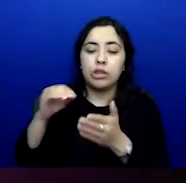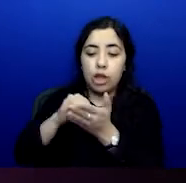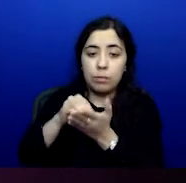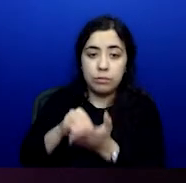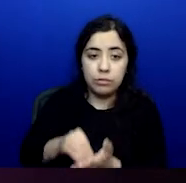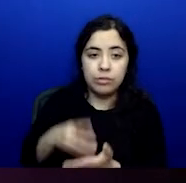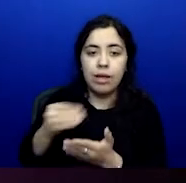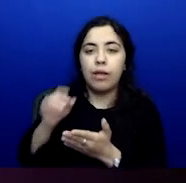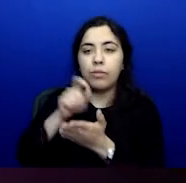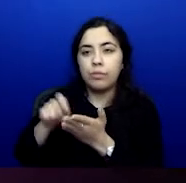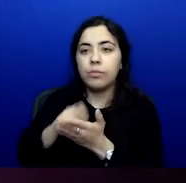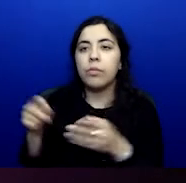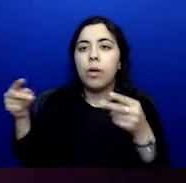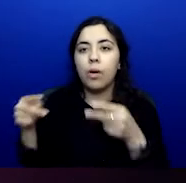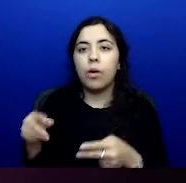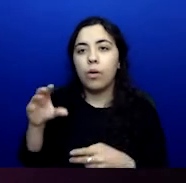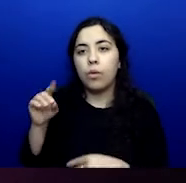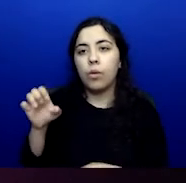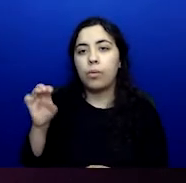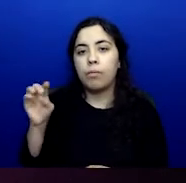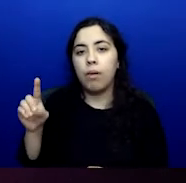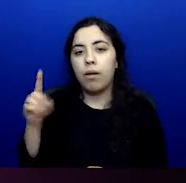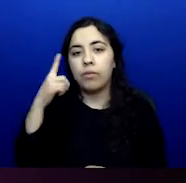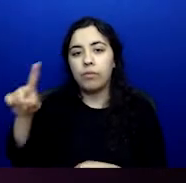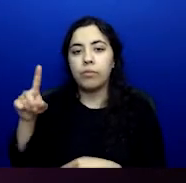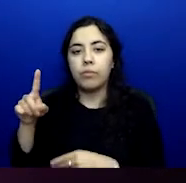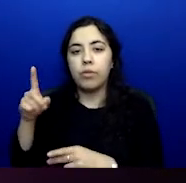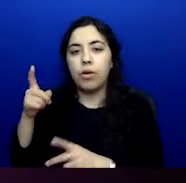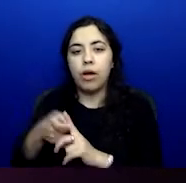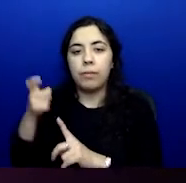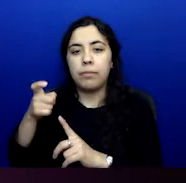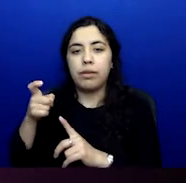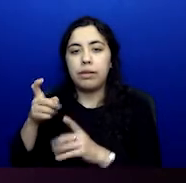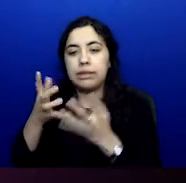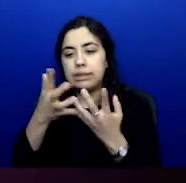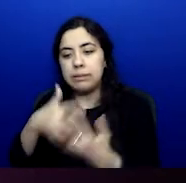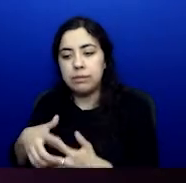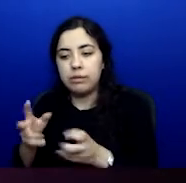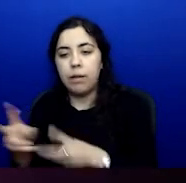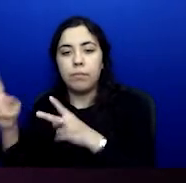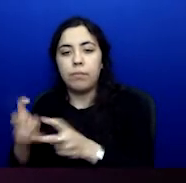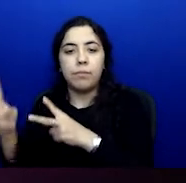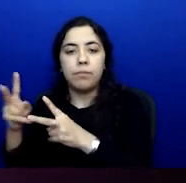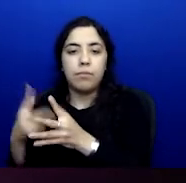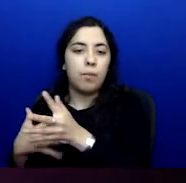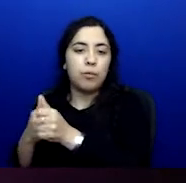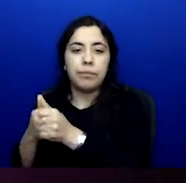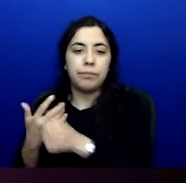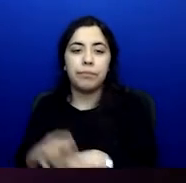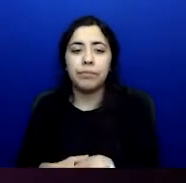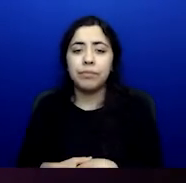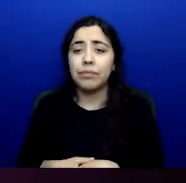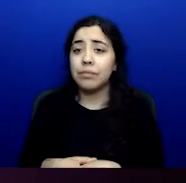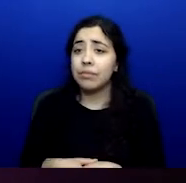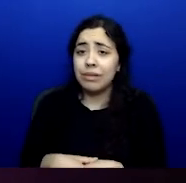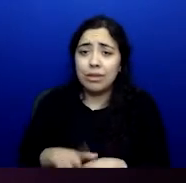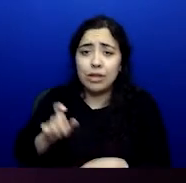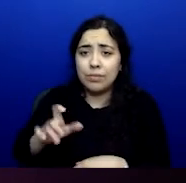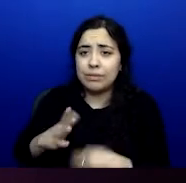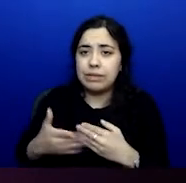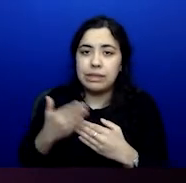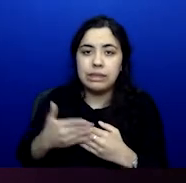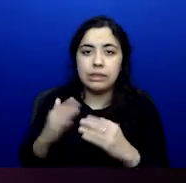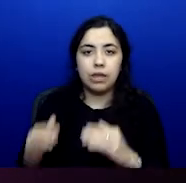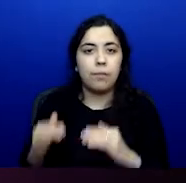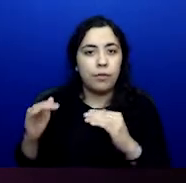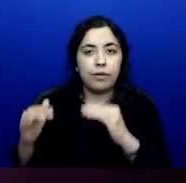code mods to automate upgrades for previous existing Blitz users. And this is going to be a very seamless process to upgrade